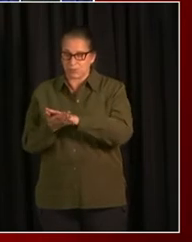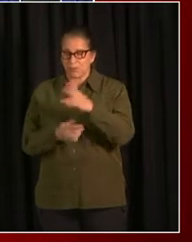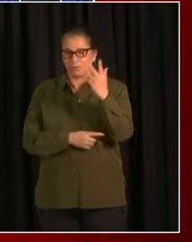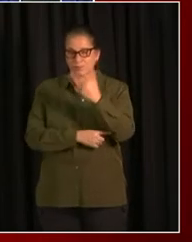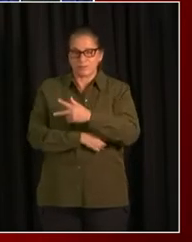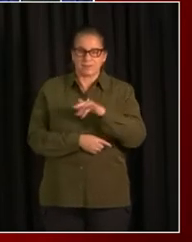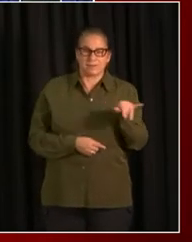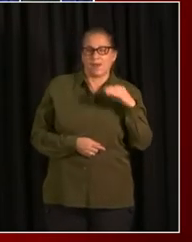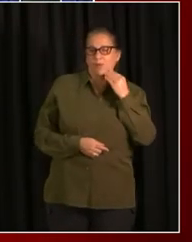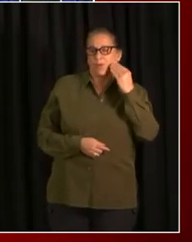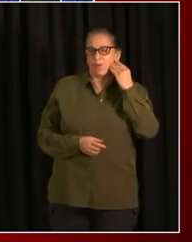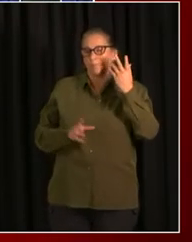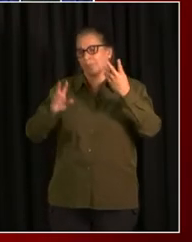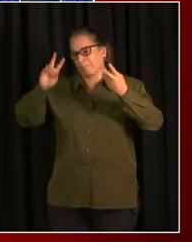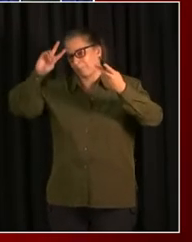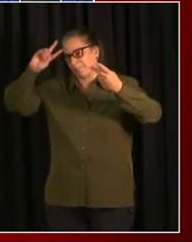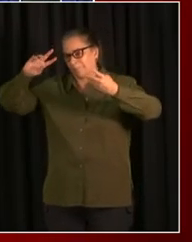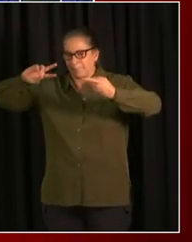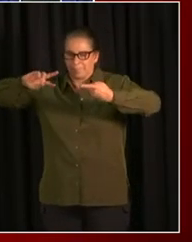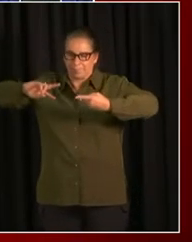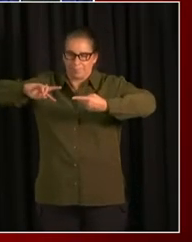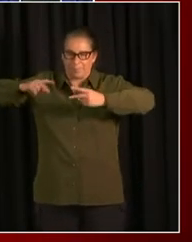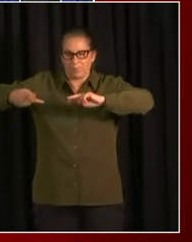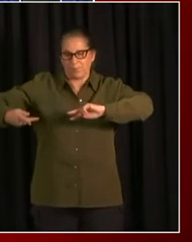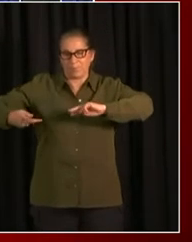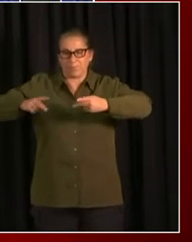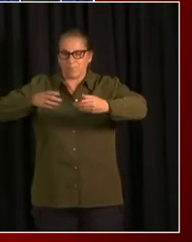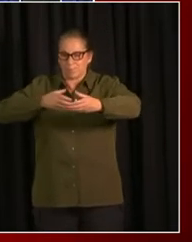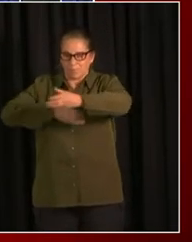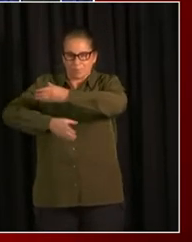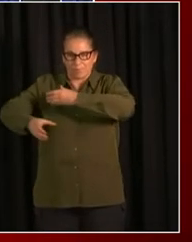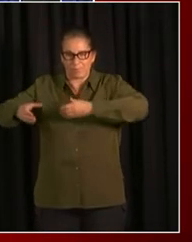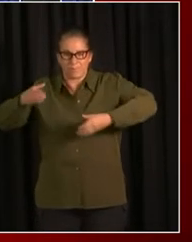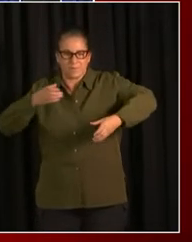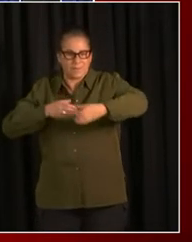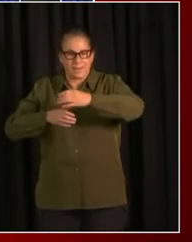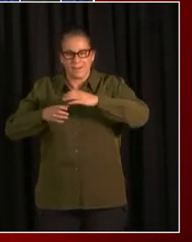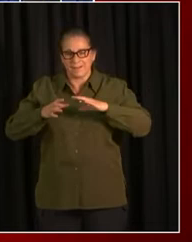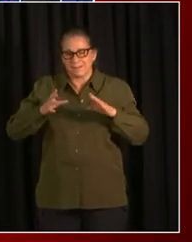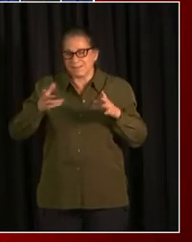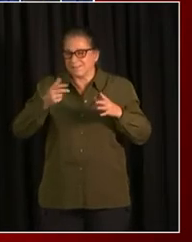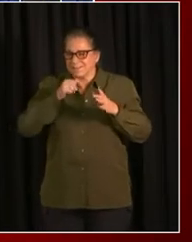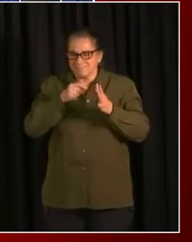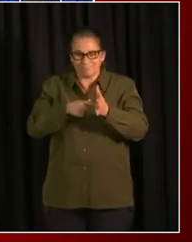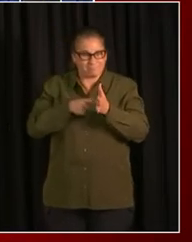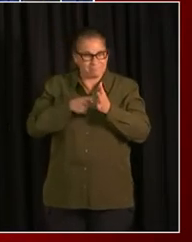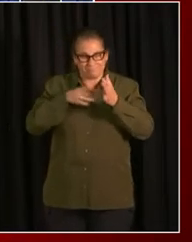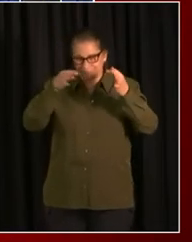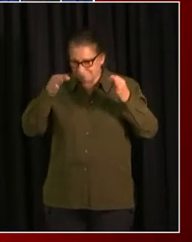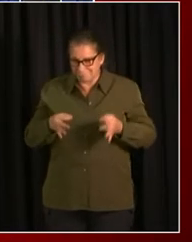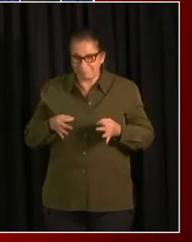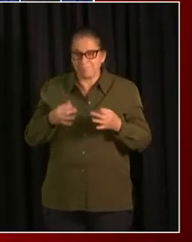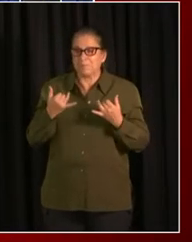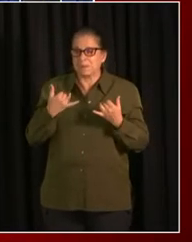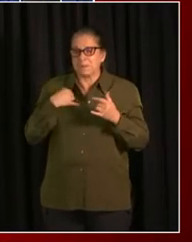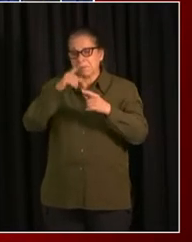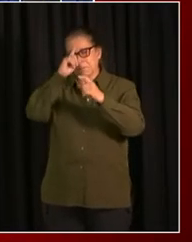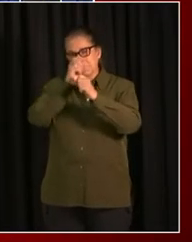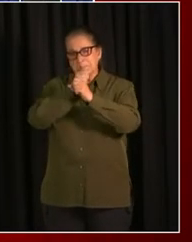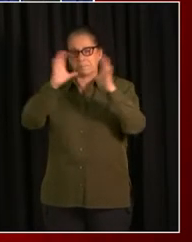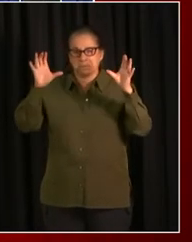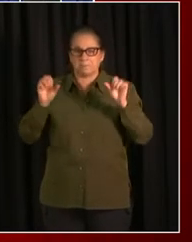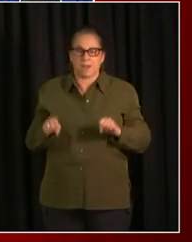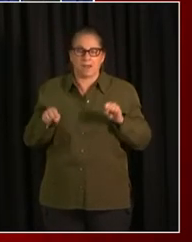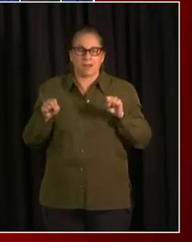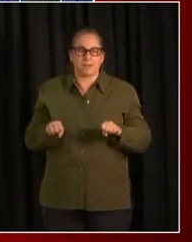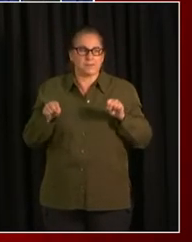it. The second component we look at is what are the safety requirements that are needed to be able to minimize the risk to both